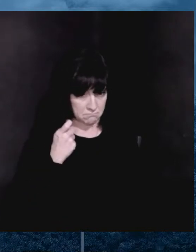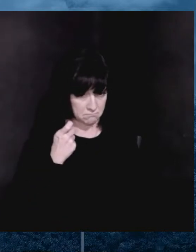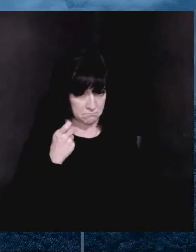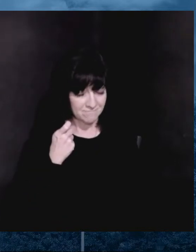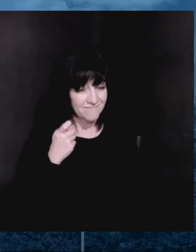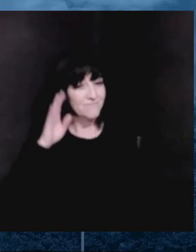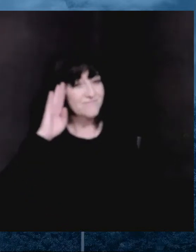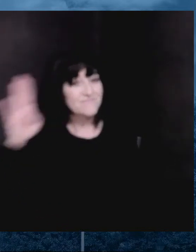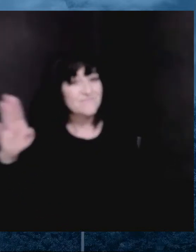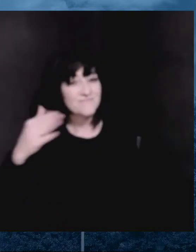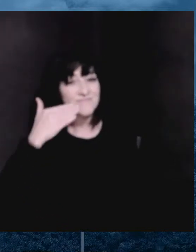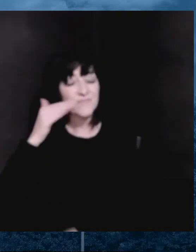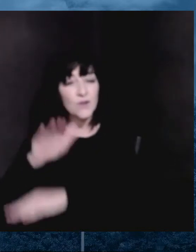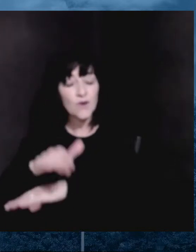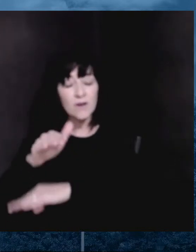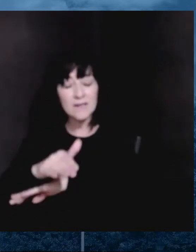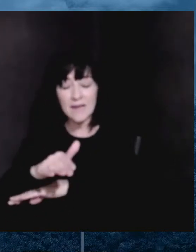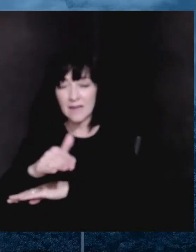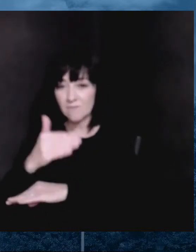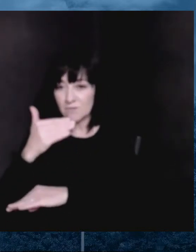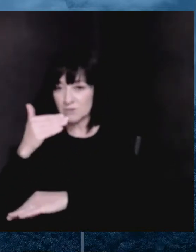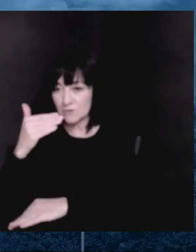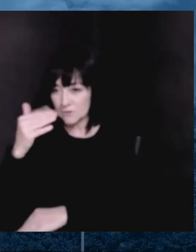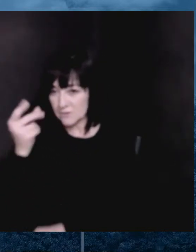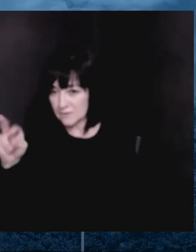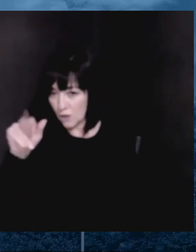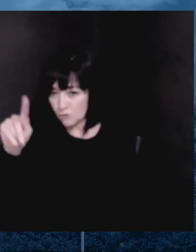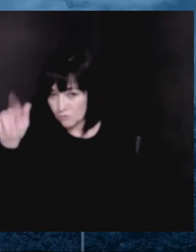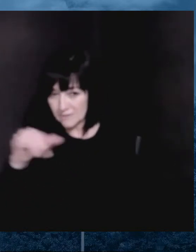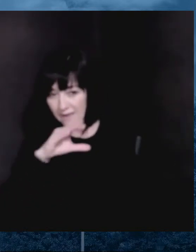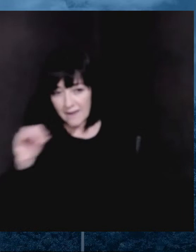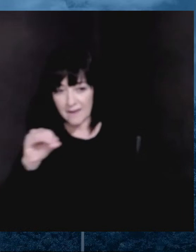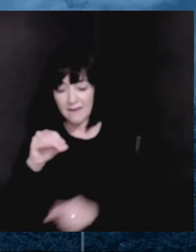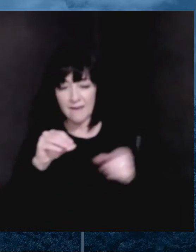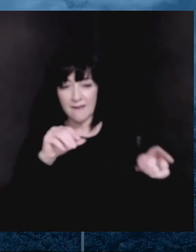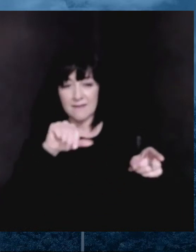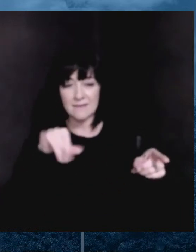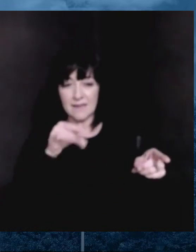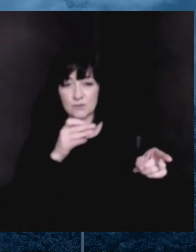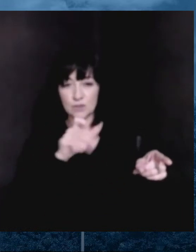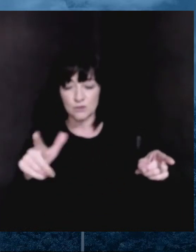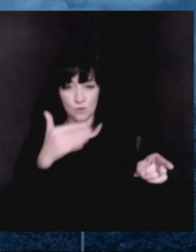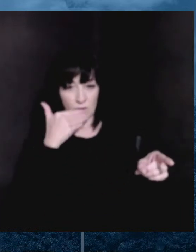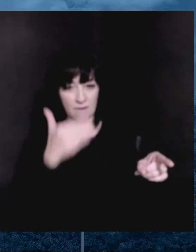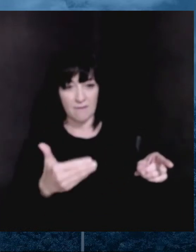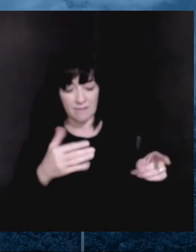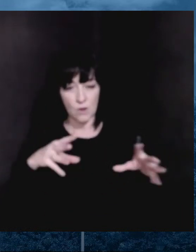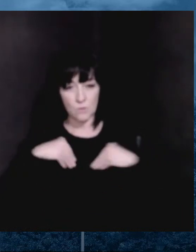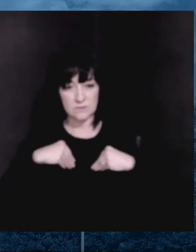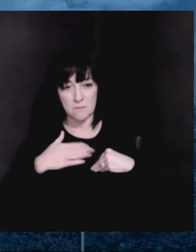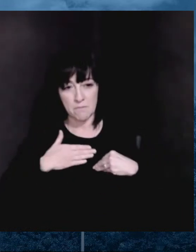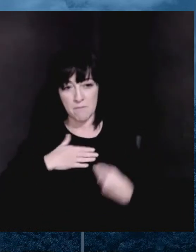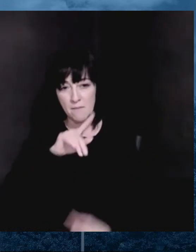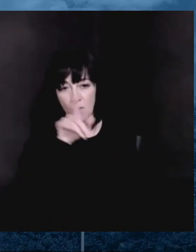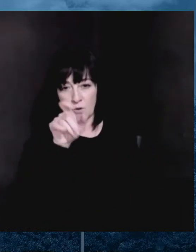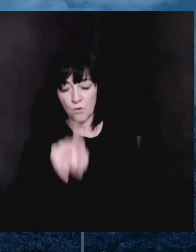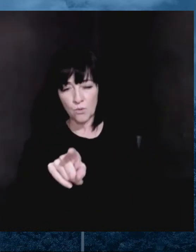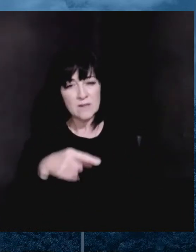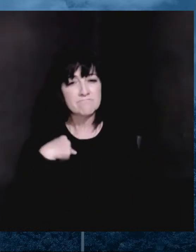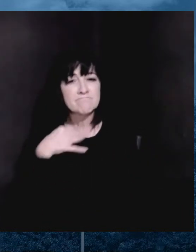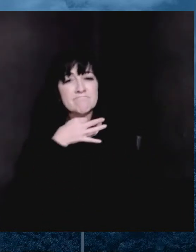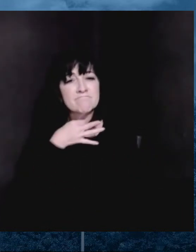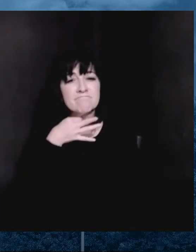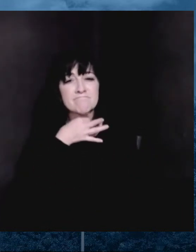Good afternoon, Governor, Dr. Rattay, and Director Schall. Thanks for taking my question. To start, I'm curious if Delaware